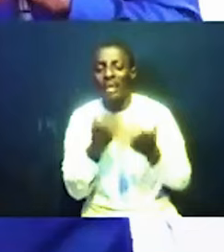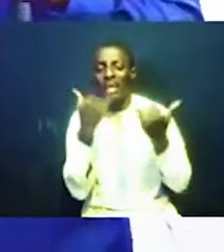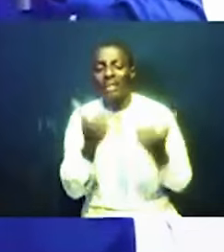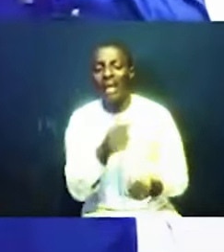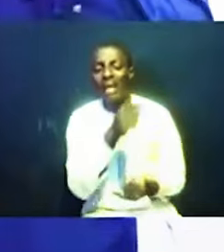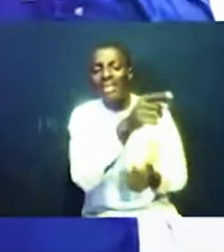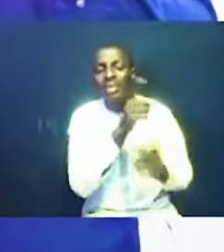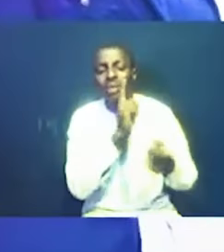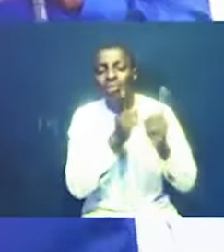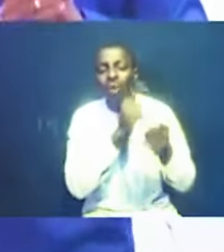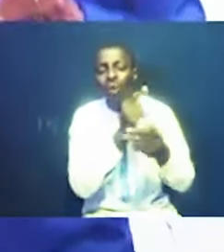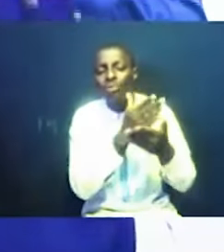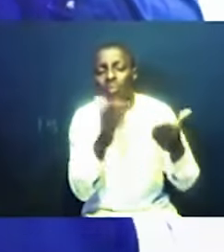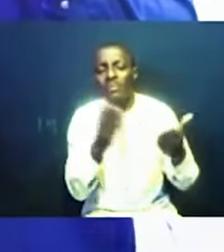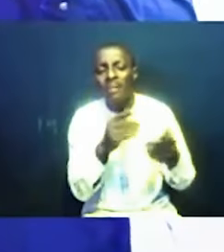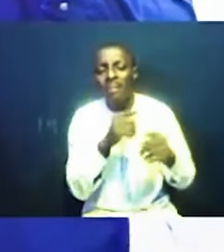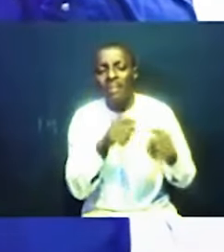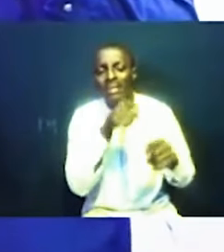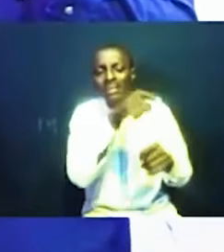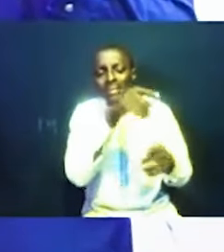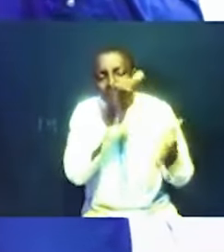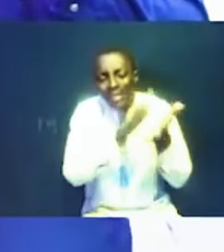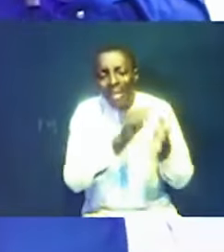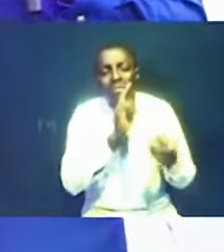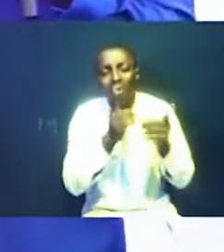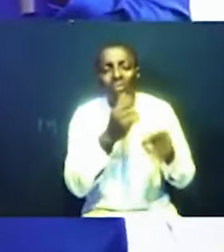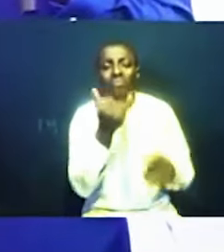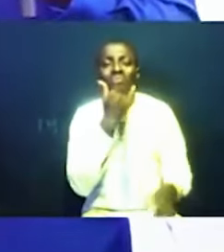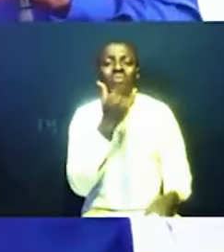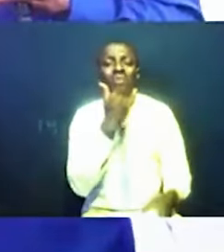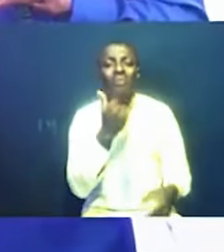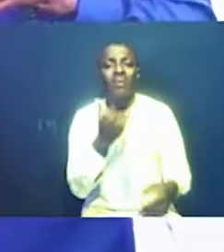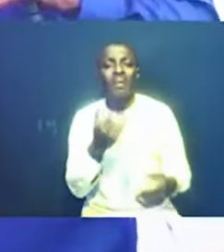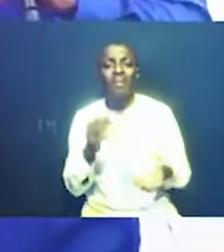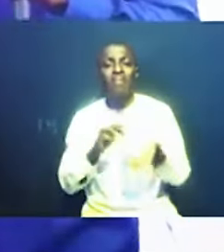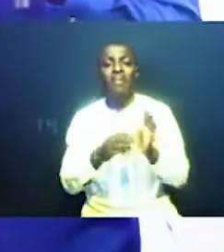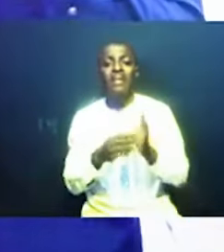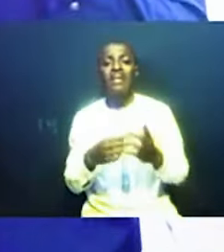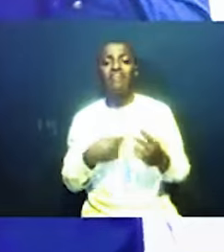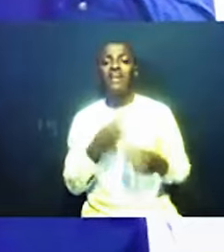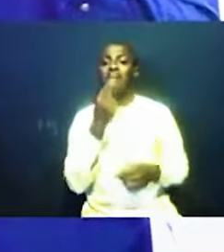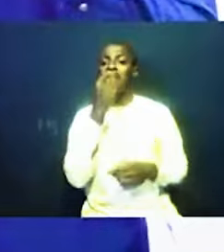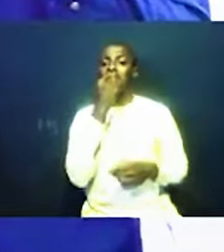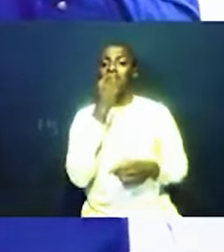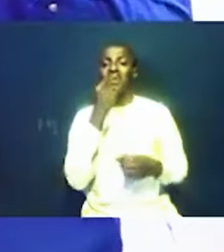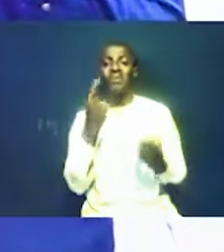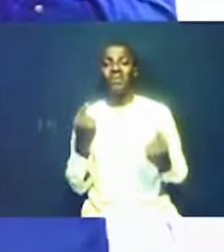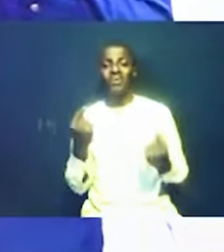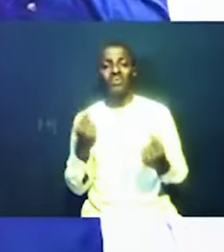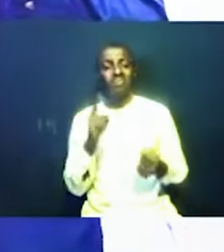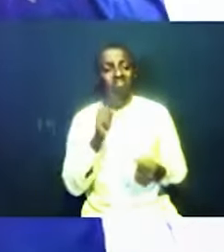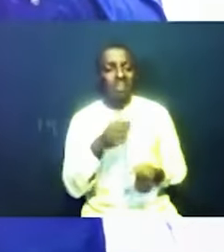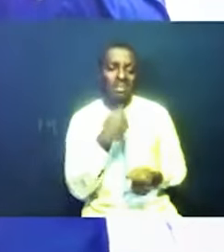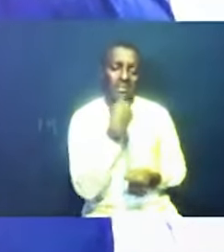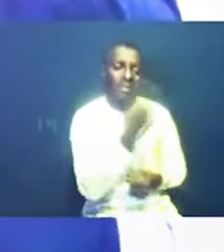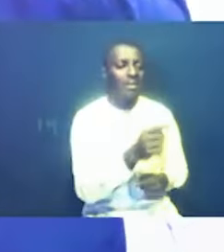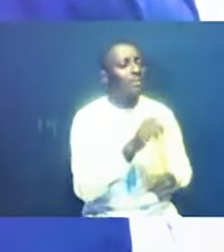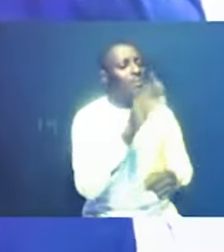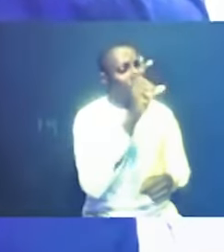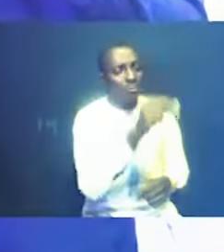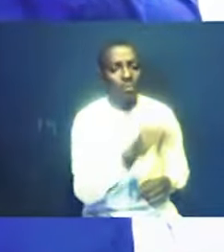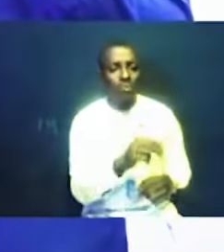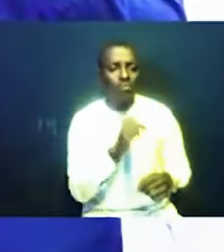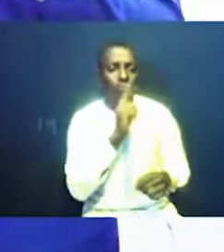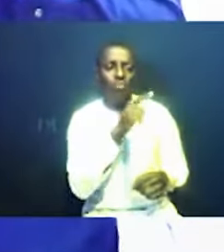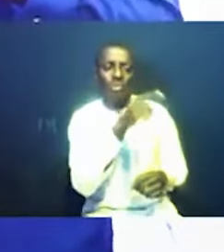yenti. Wanja na ya kwa kote semu sansu ya pese ya bom modensi ya biye bibidi yetu ya nipanoka. Fear God. Suru